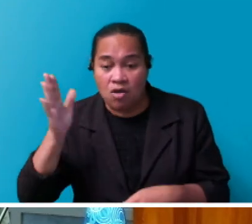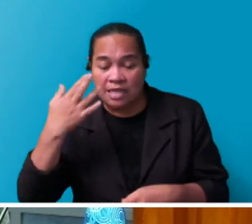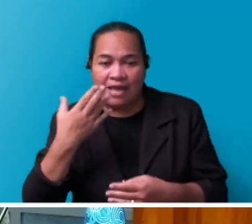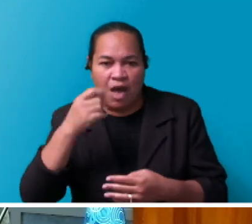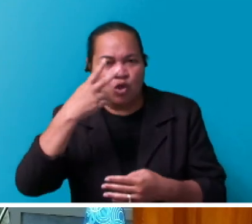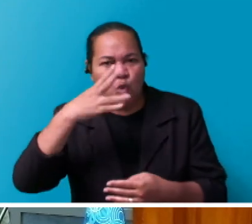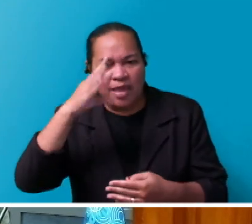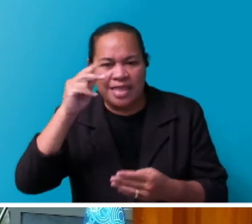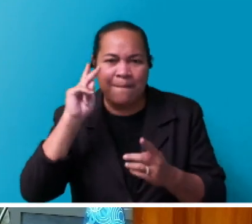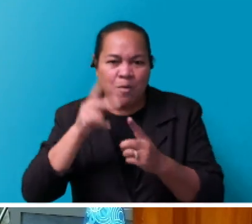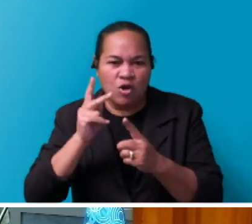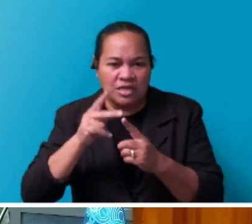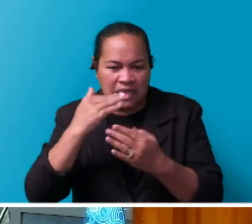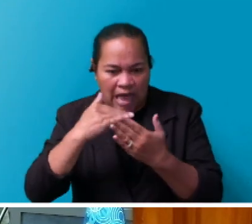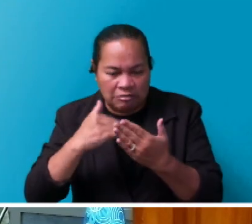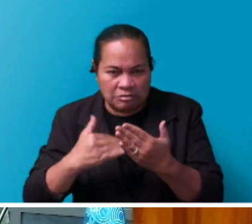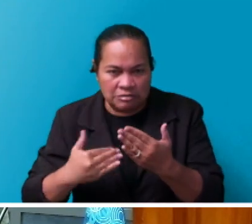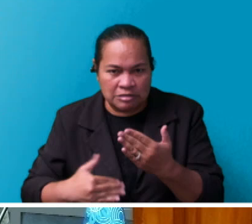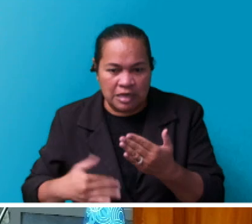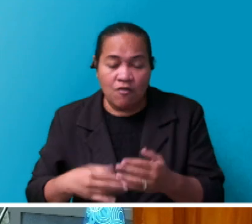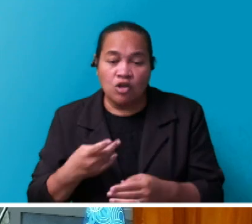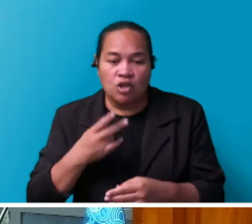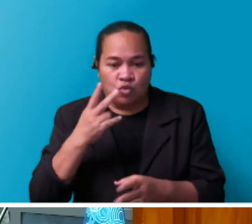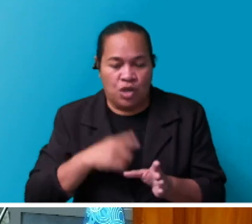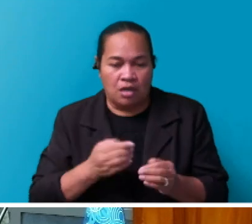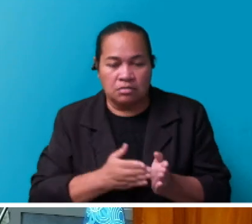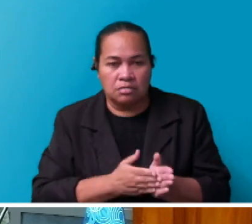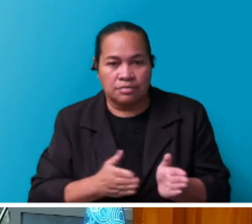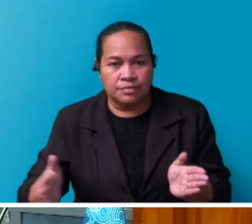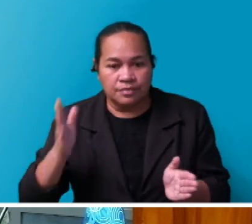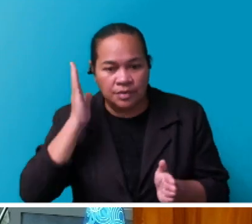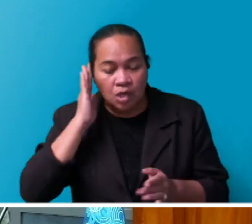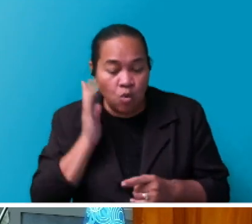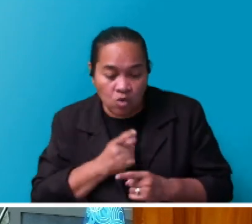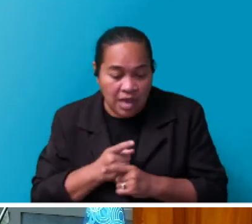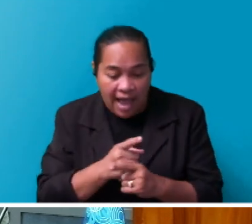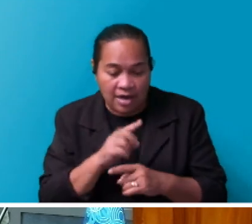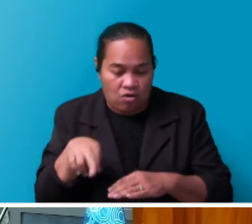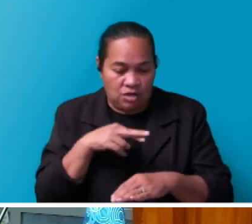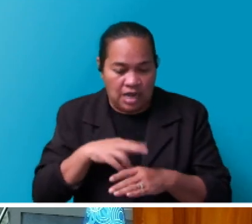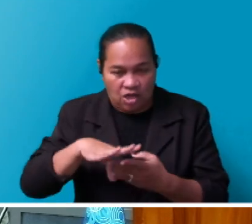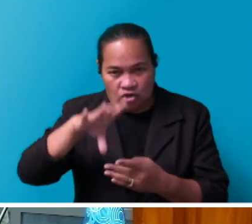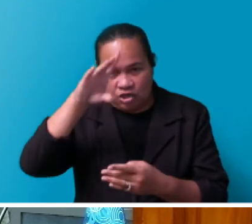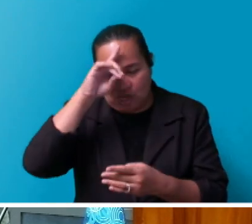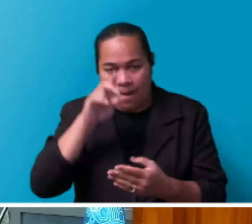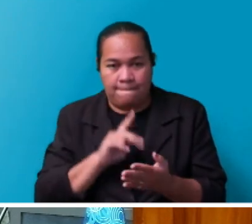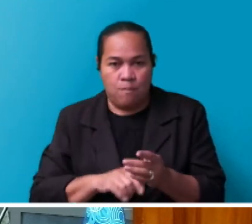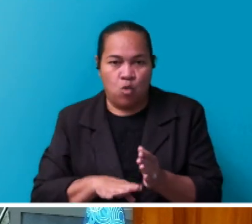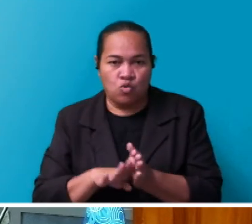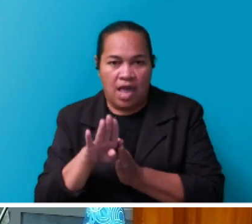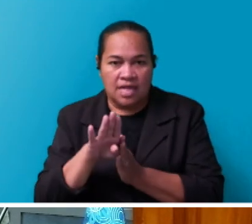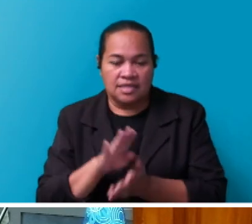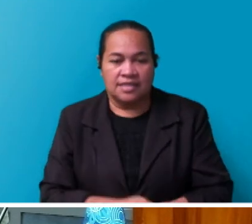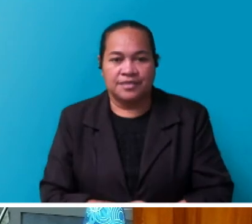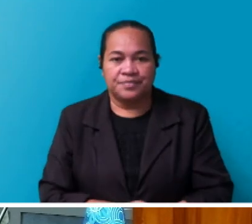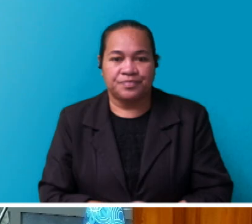priority areas for implementation over the next 2 years, guiding the region's educational progress. Mr.